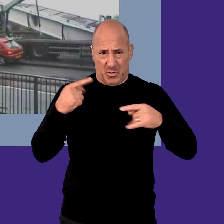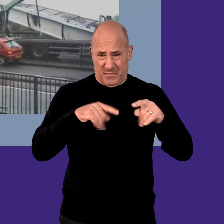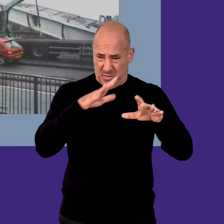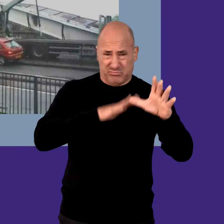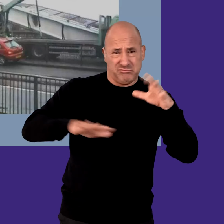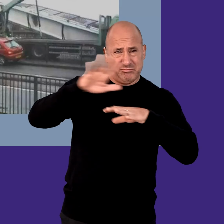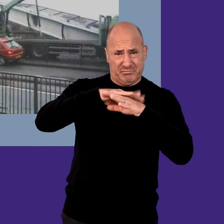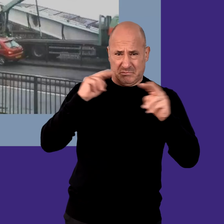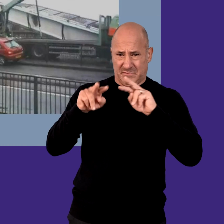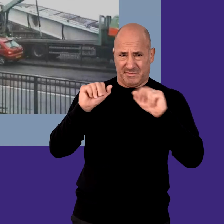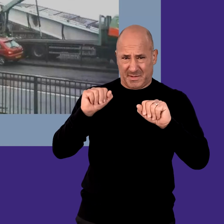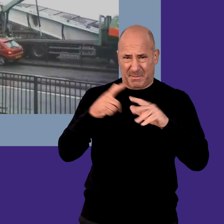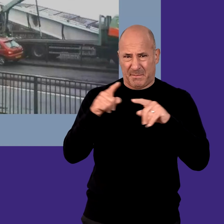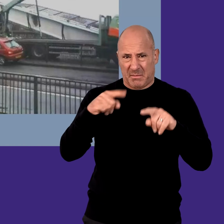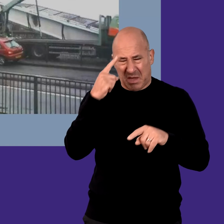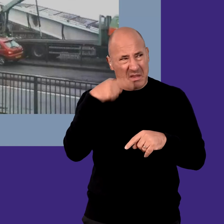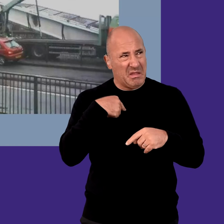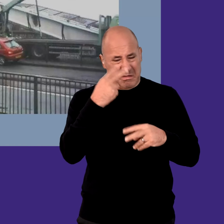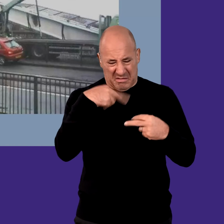opinions of the wider borough